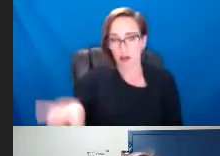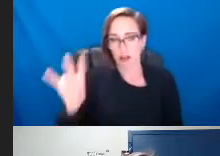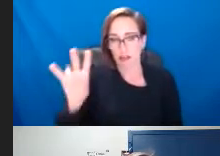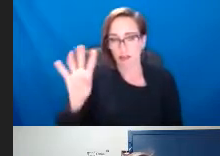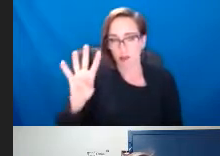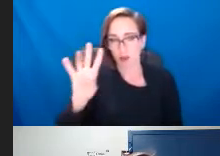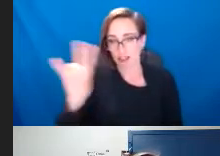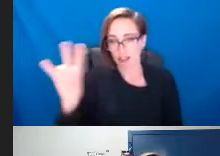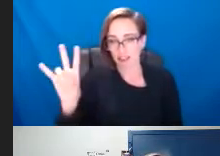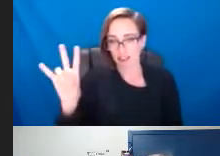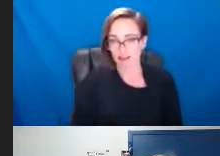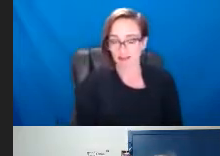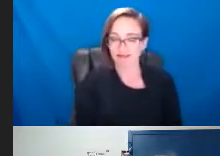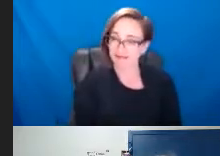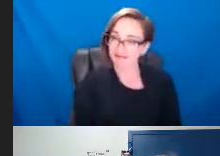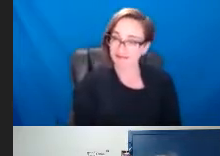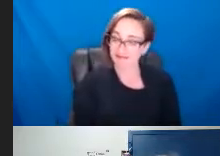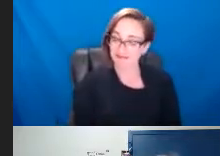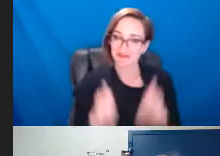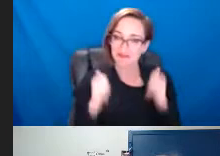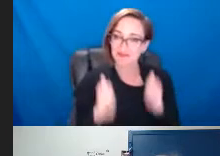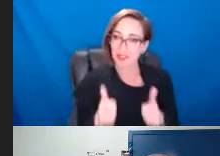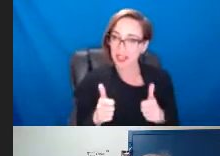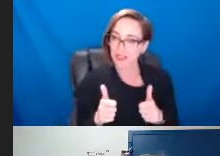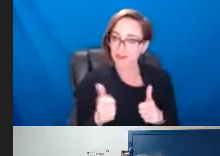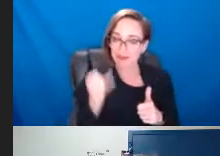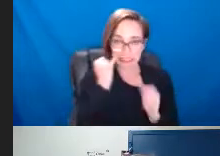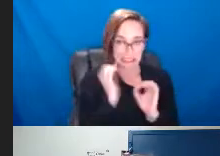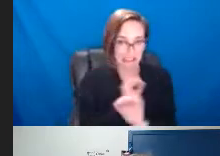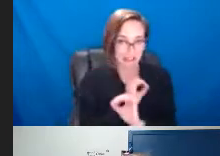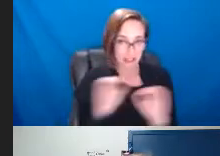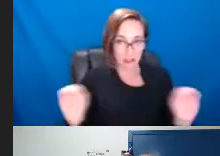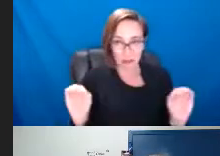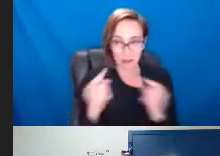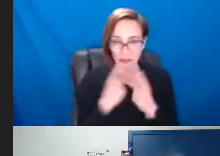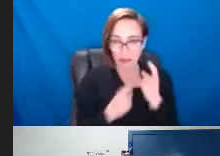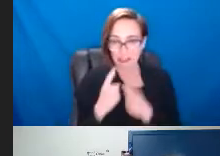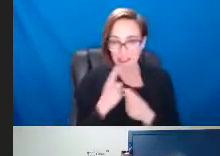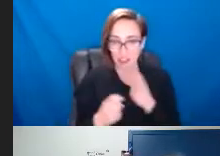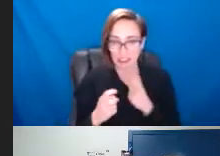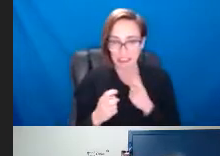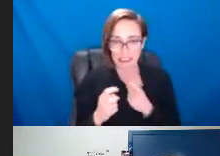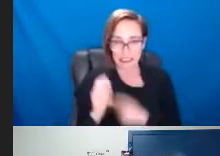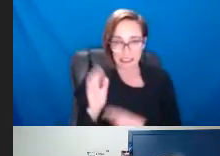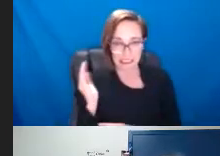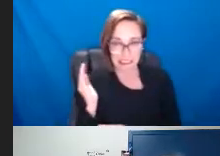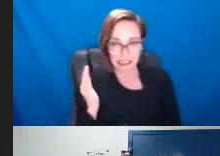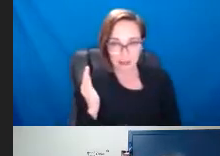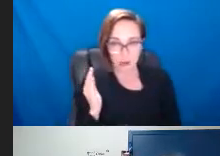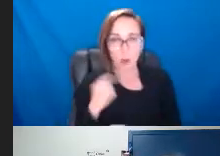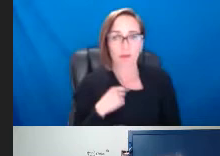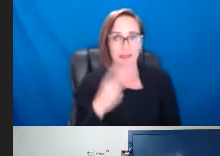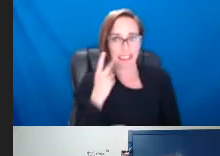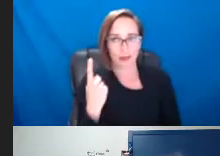414-481-7477. So, all right, if there aren't any questions, which I don't, oops, I do see